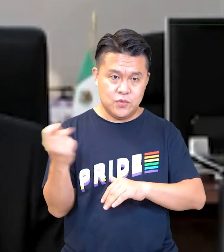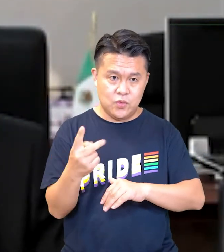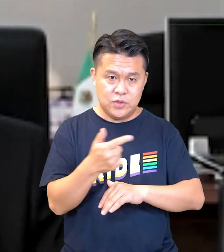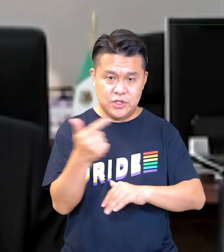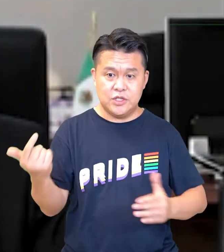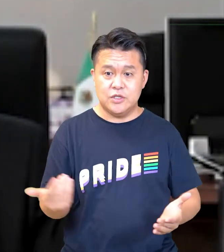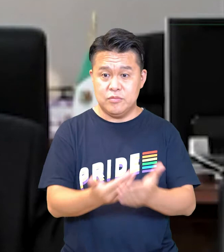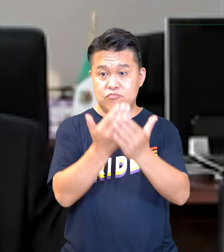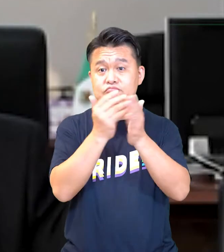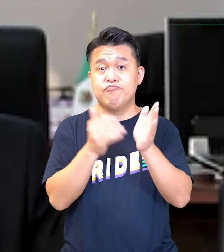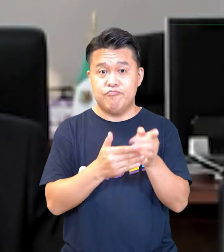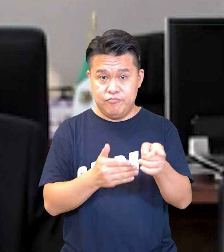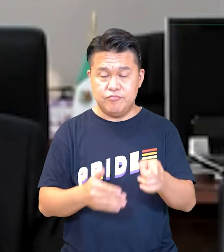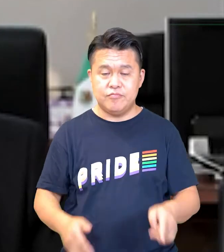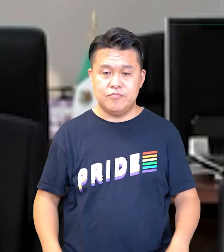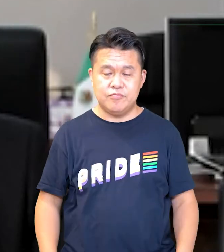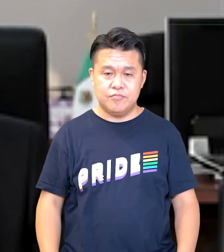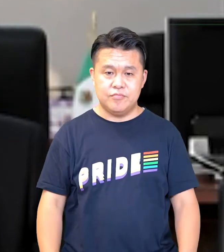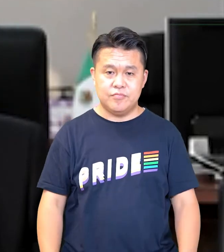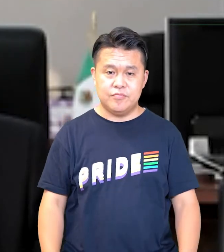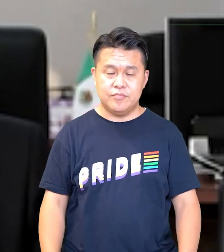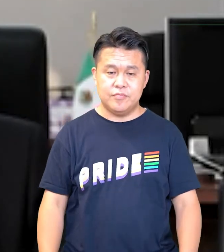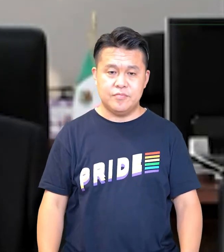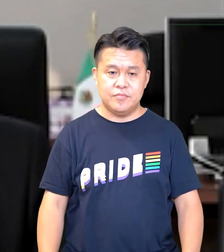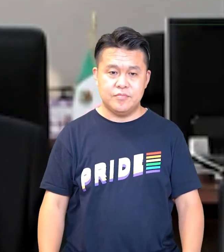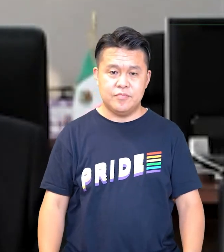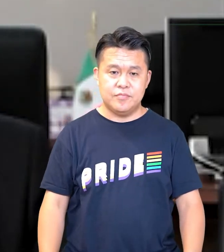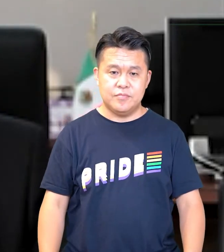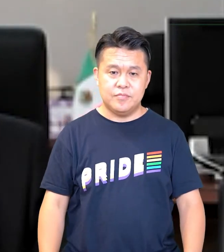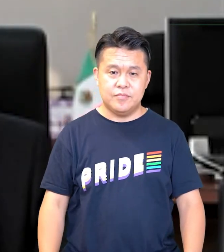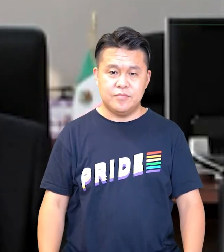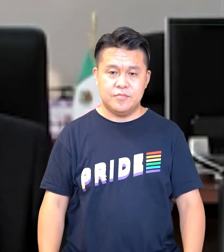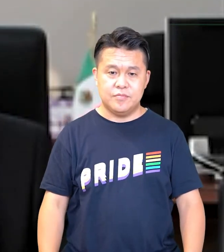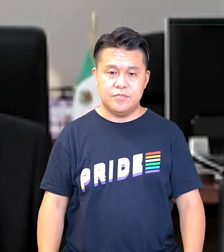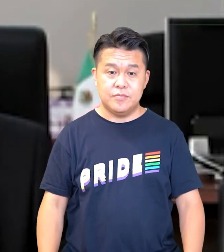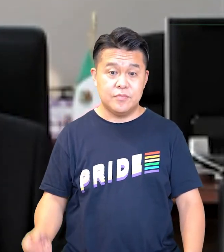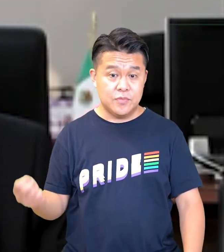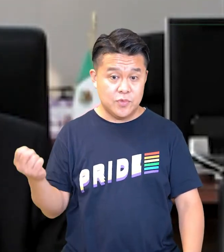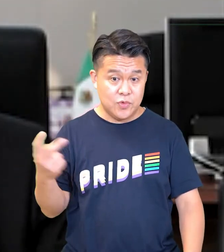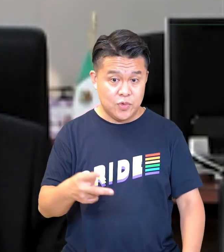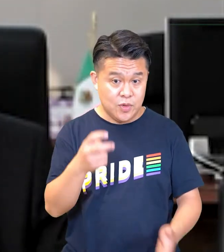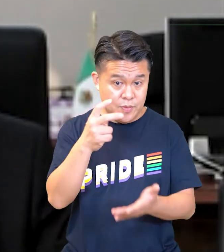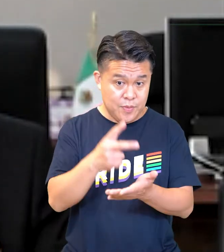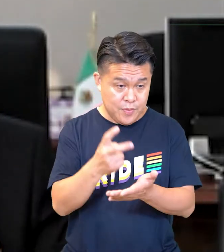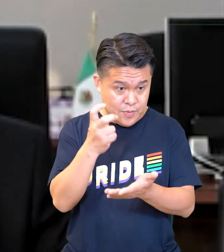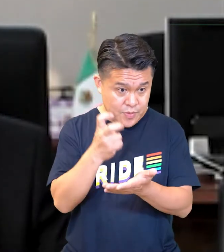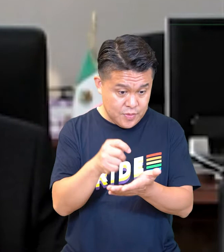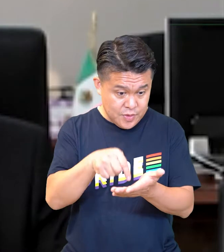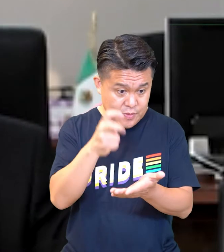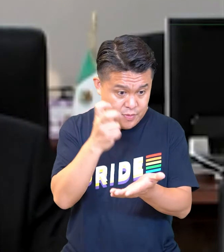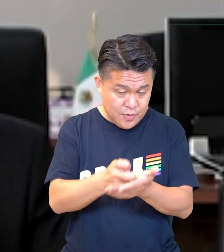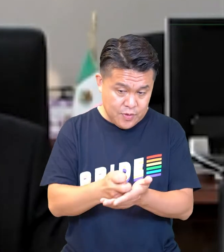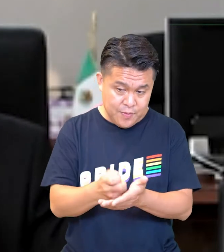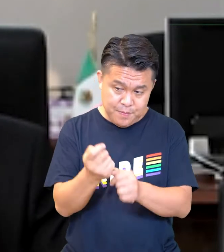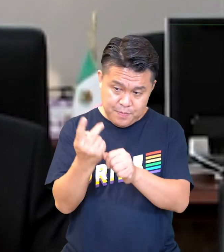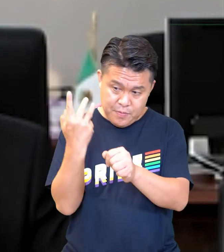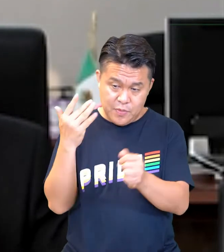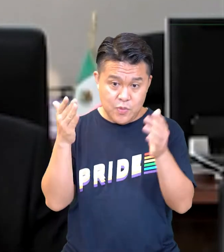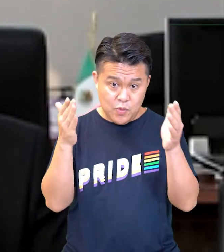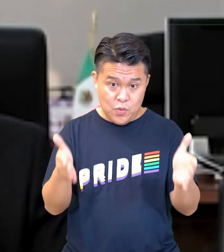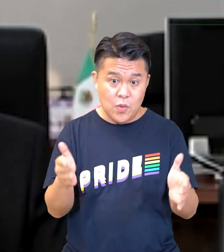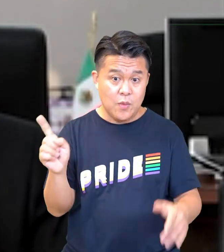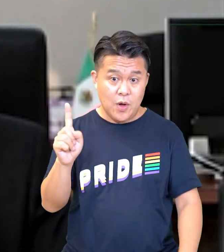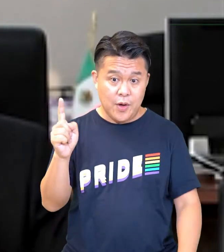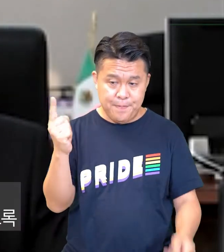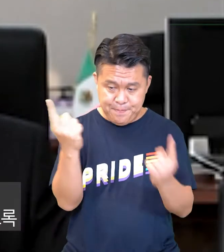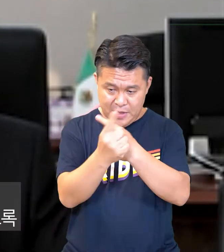more egalitarian society. Thankfully, the text has been improved